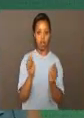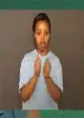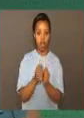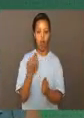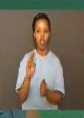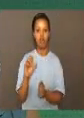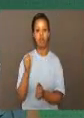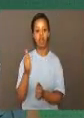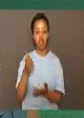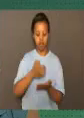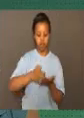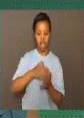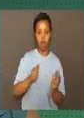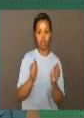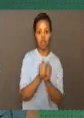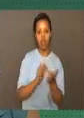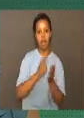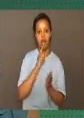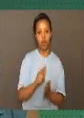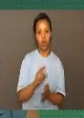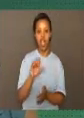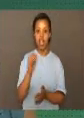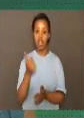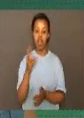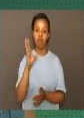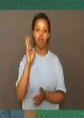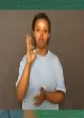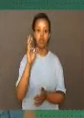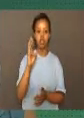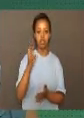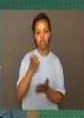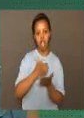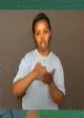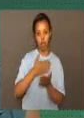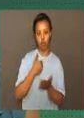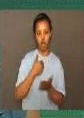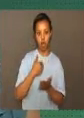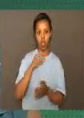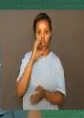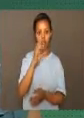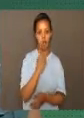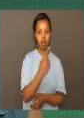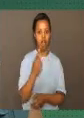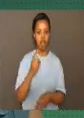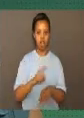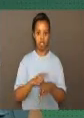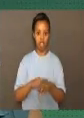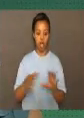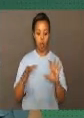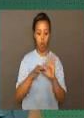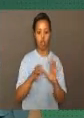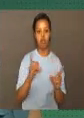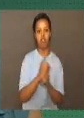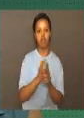There are 6 elements with which carbon often forms